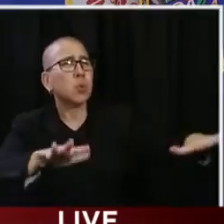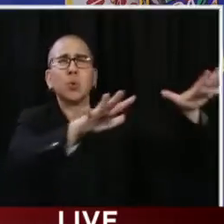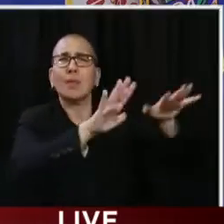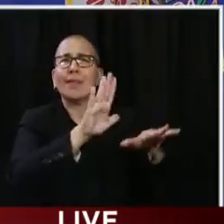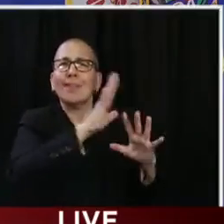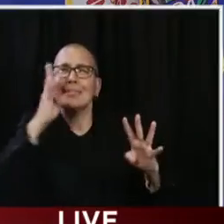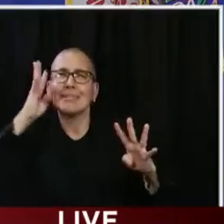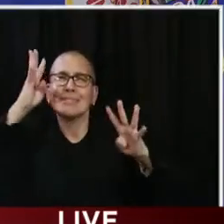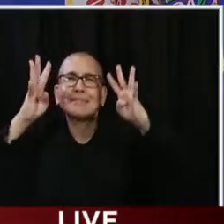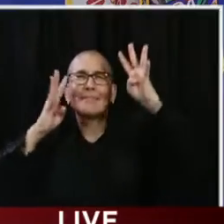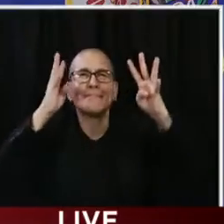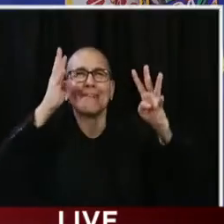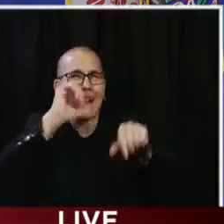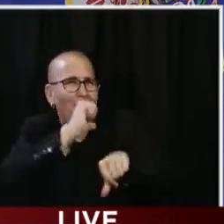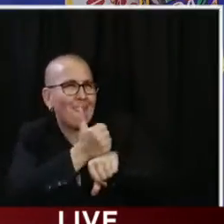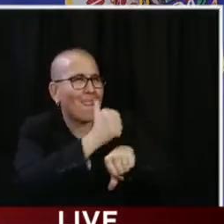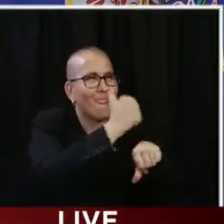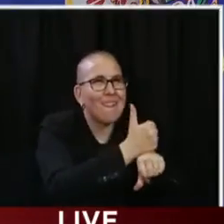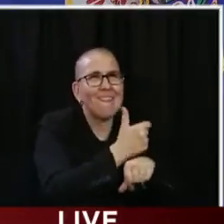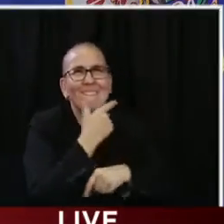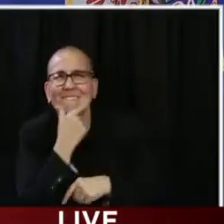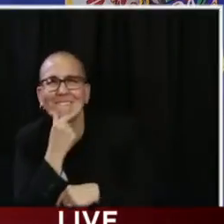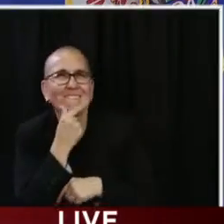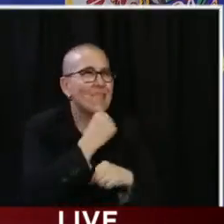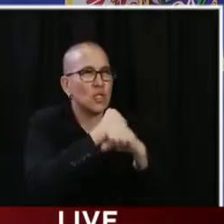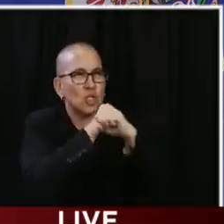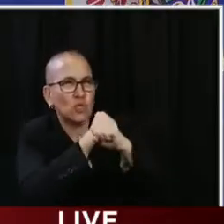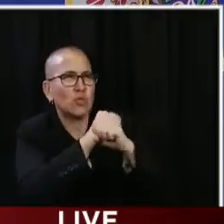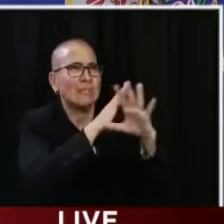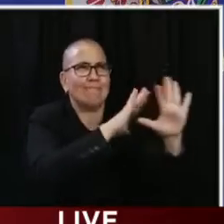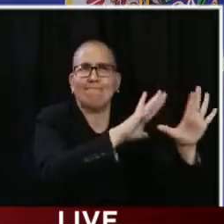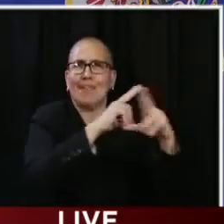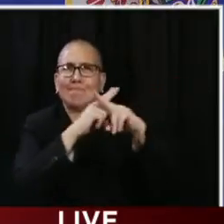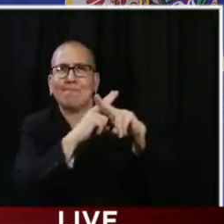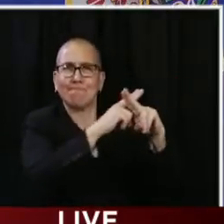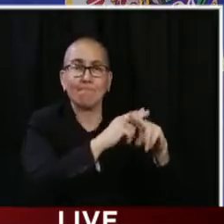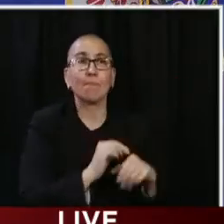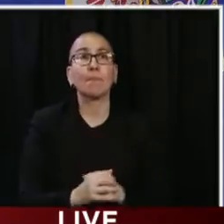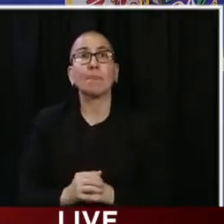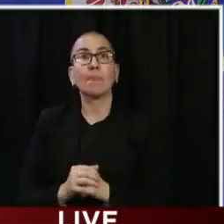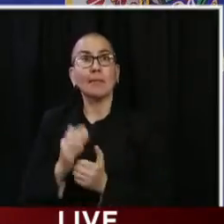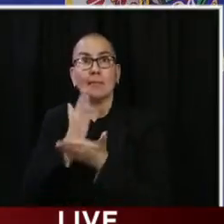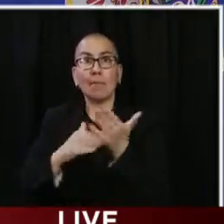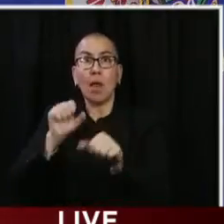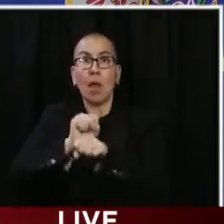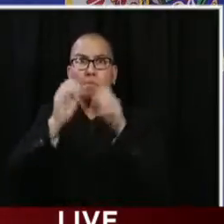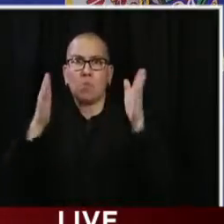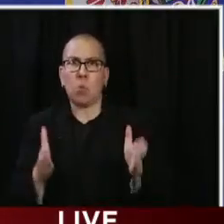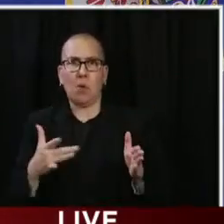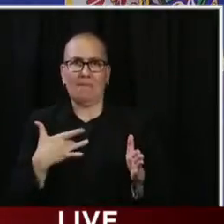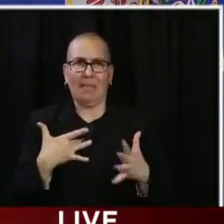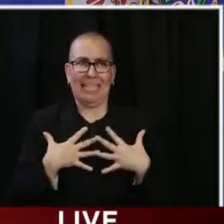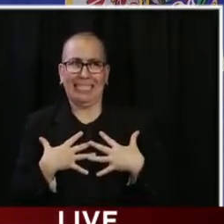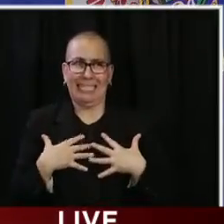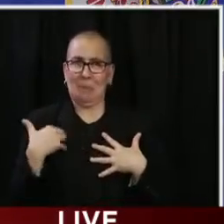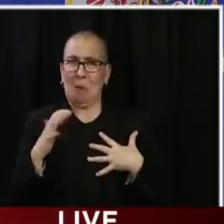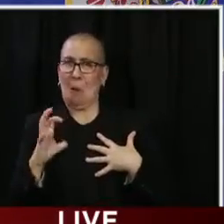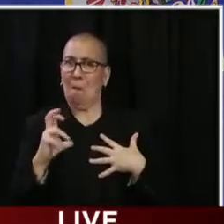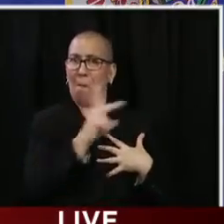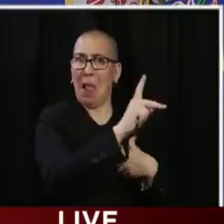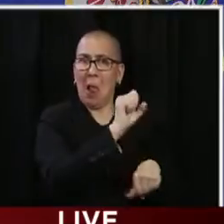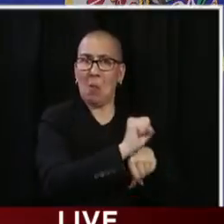it. I think working hand in hand with those workers who express some fear about coming back, making them comfortable. This is all about the psychology, again, of both